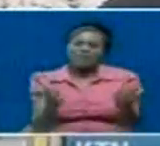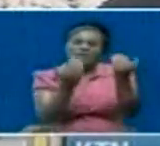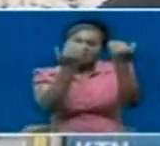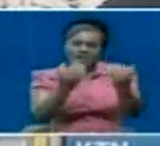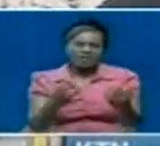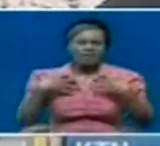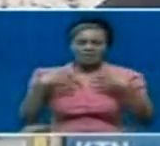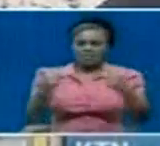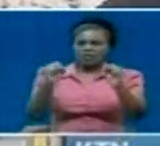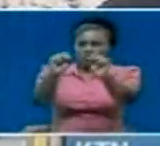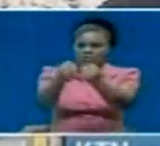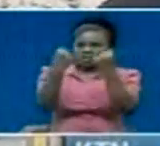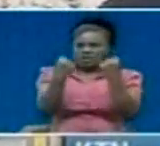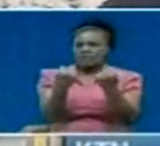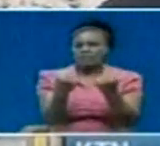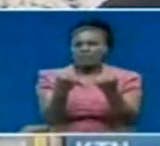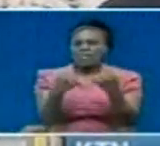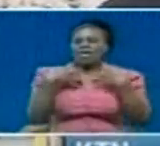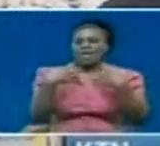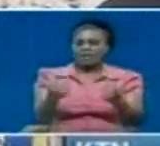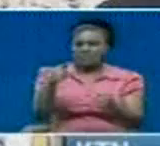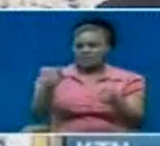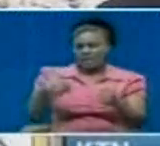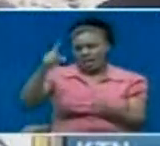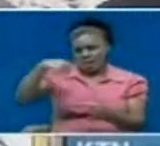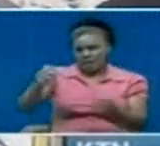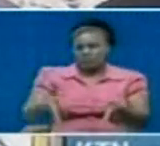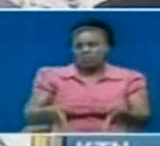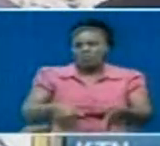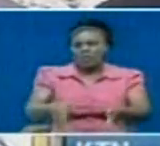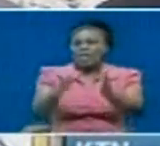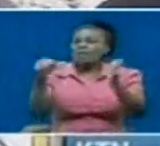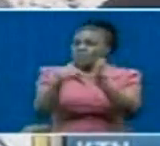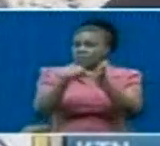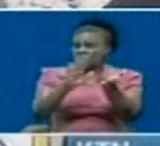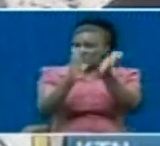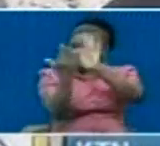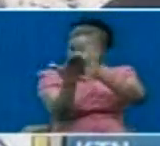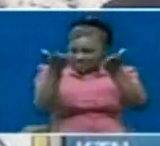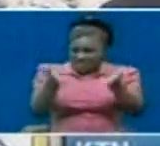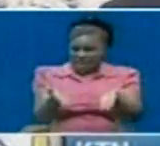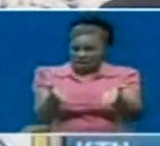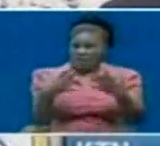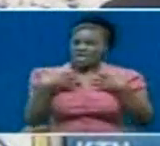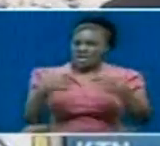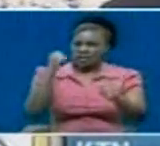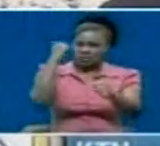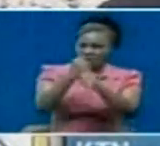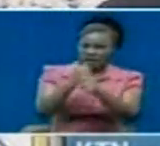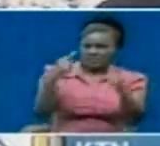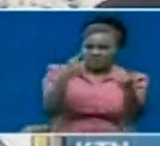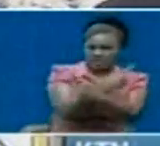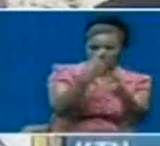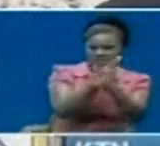services commission to rescue the devolution of health care. This is the correct way to go. All these problems you are facing with health workers, between health workers